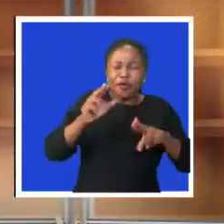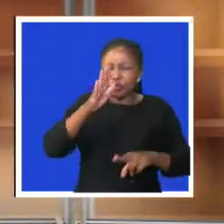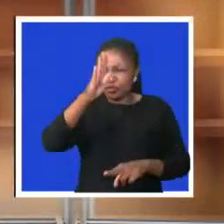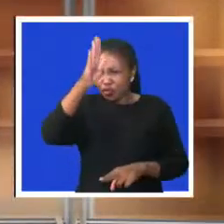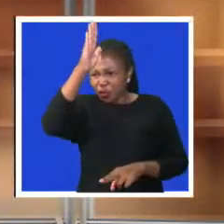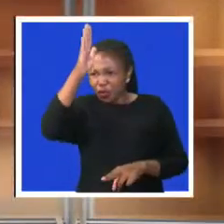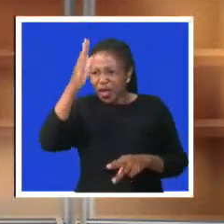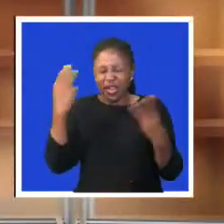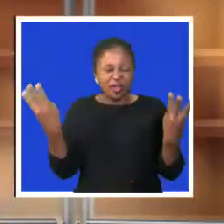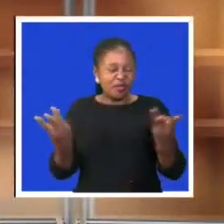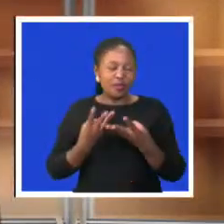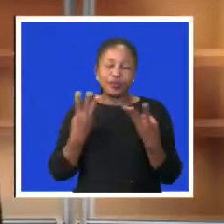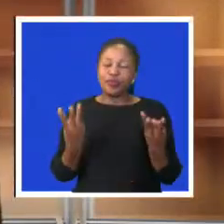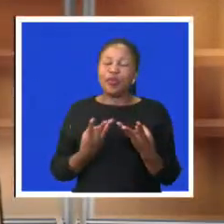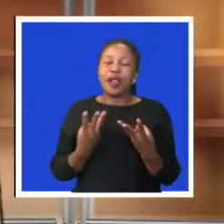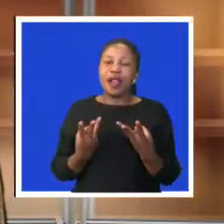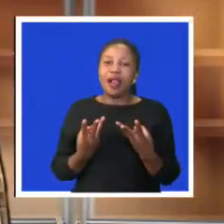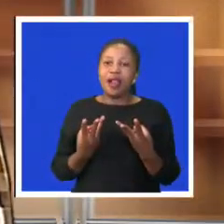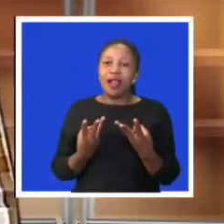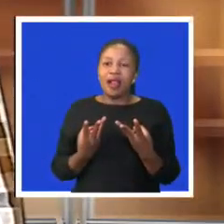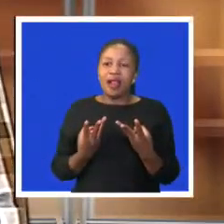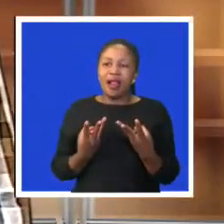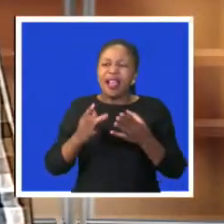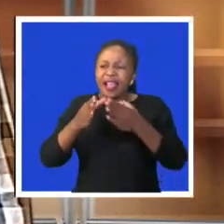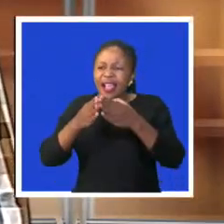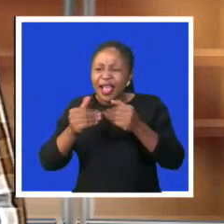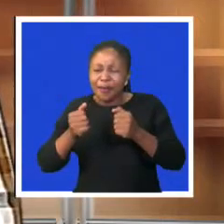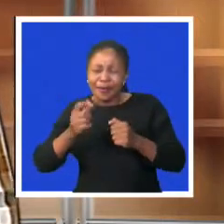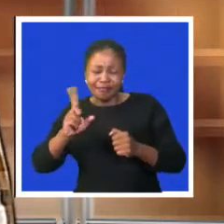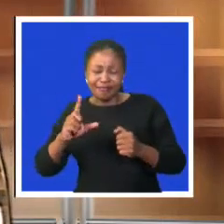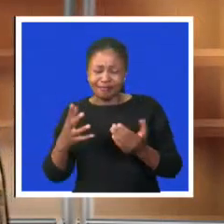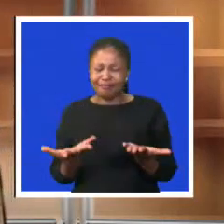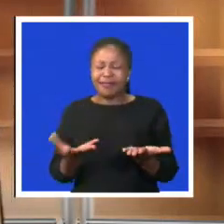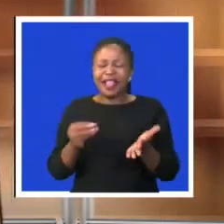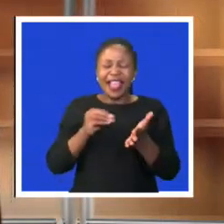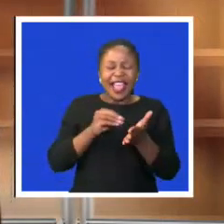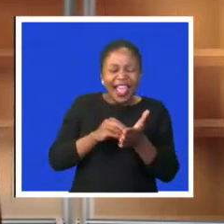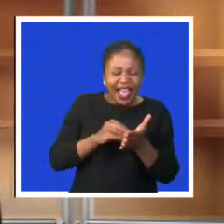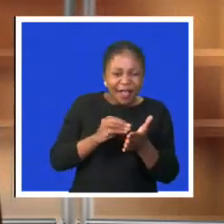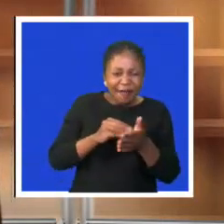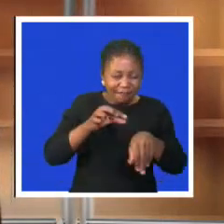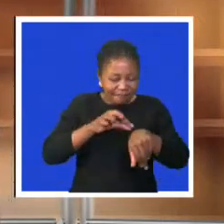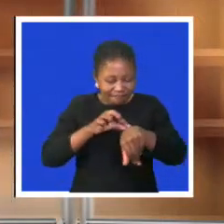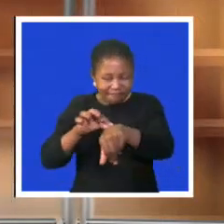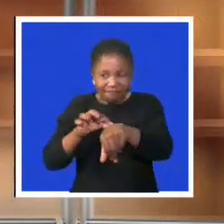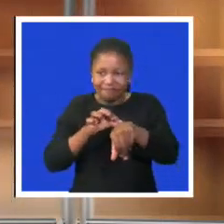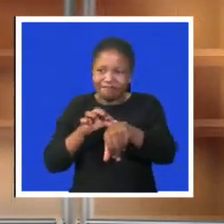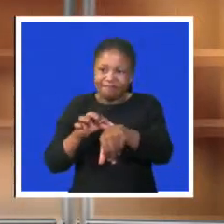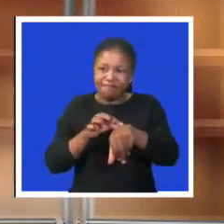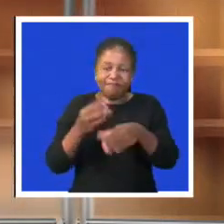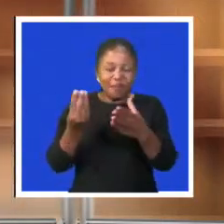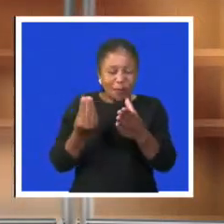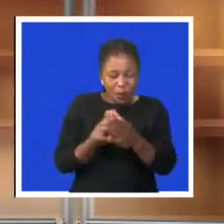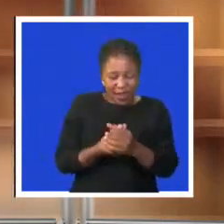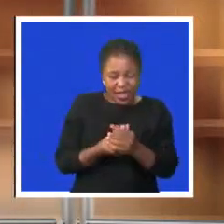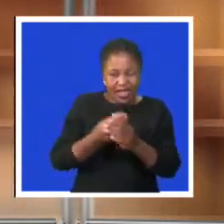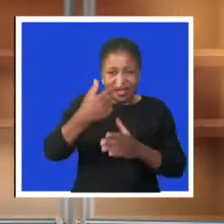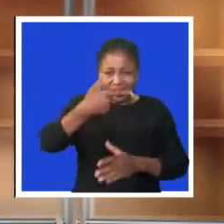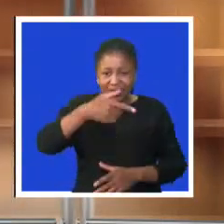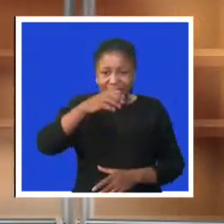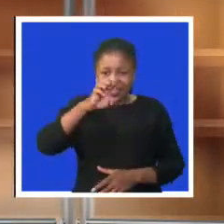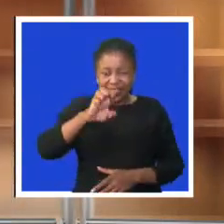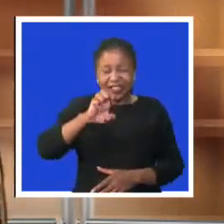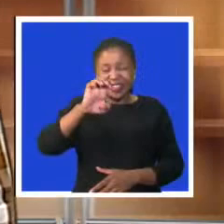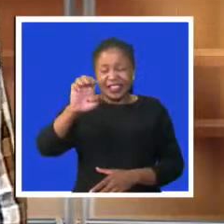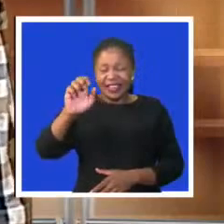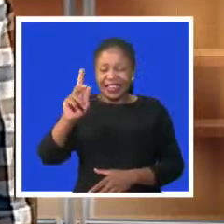relationship with Greek that was harmoniously but unequal. Then let